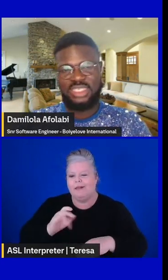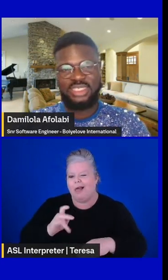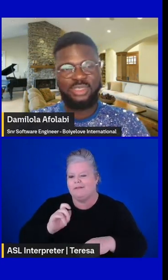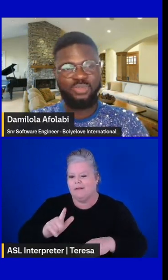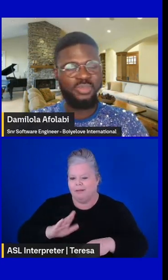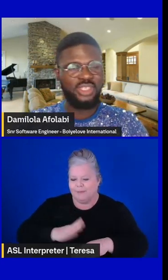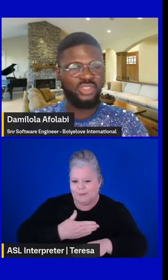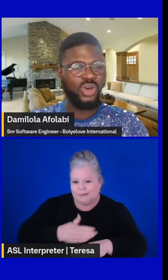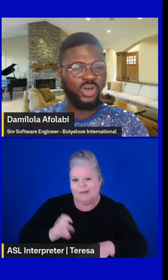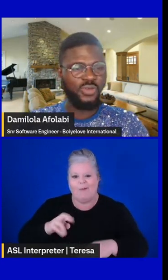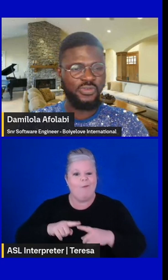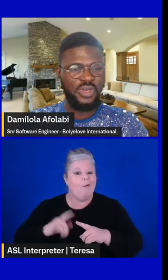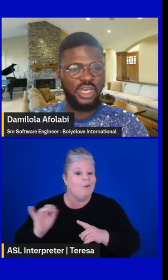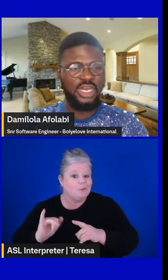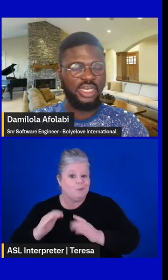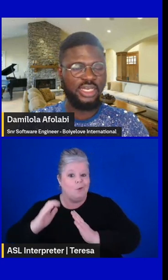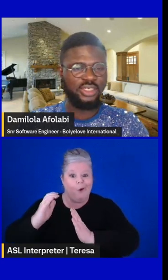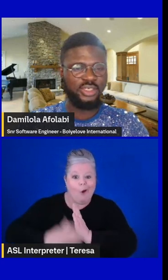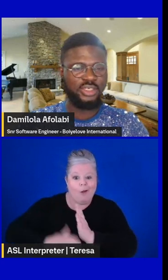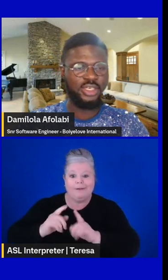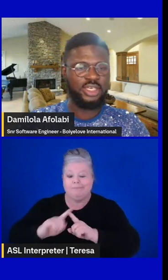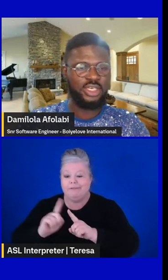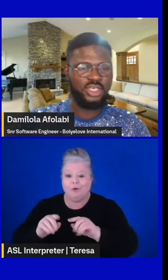or automating the deployment of